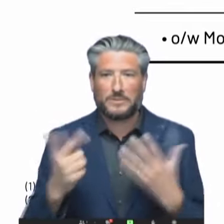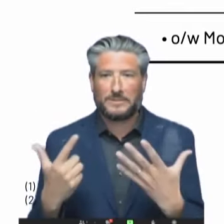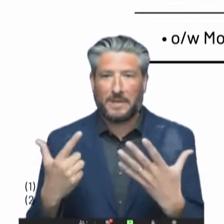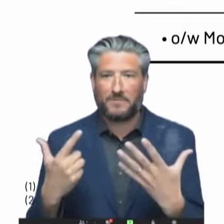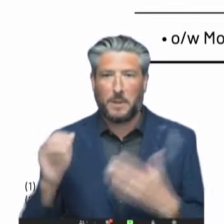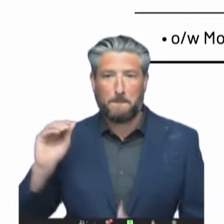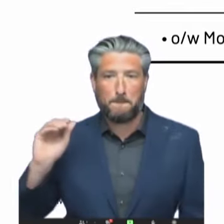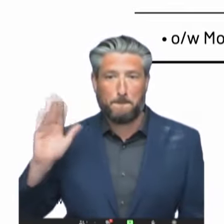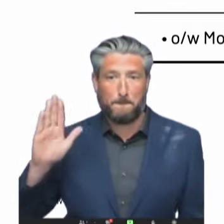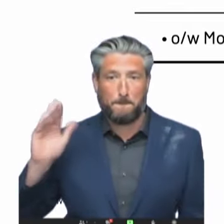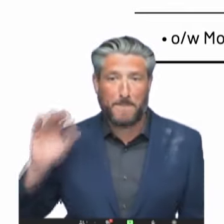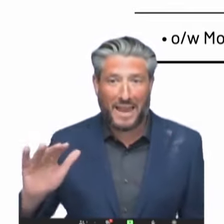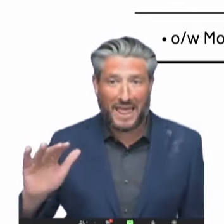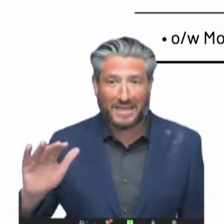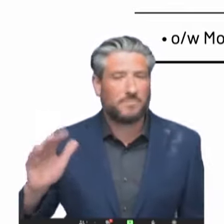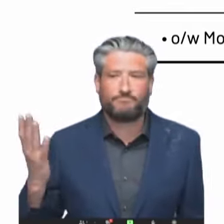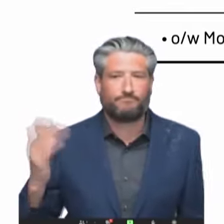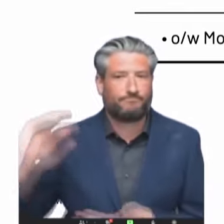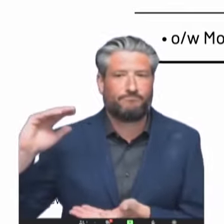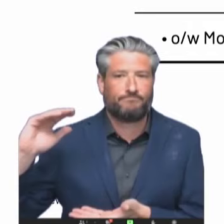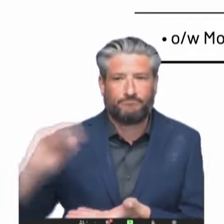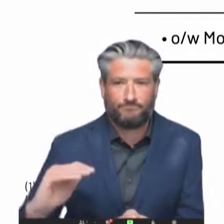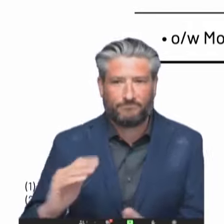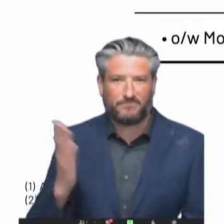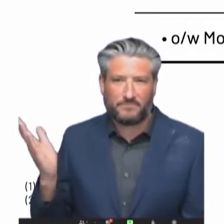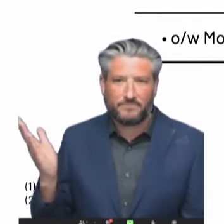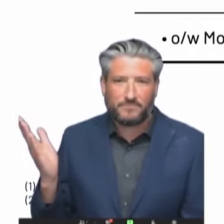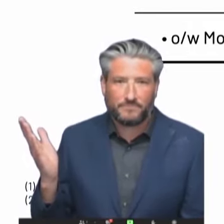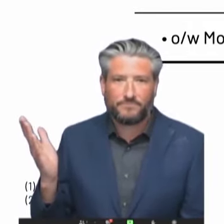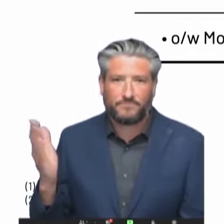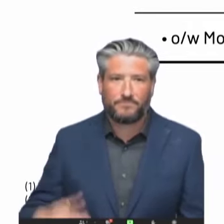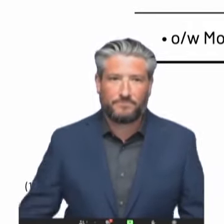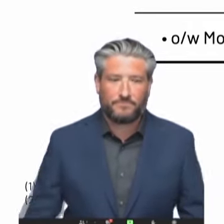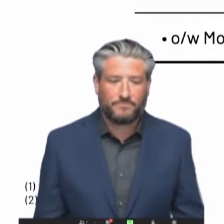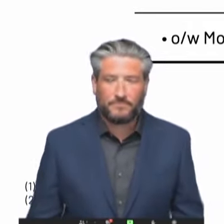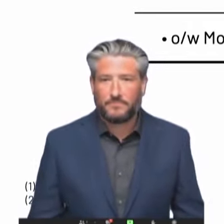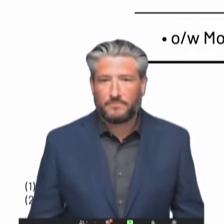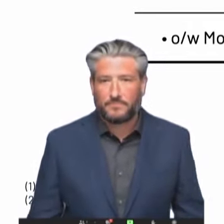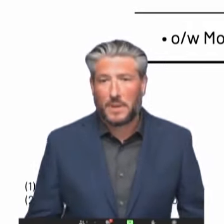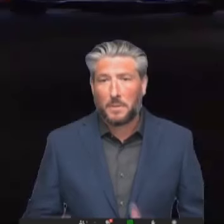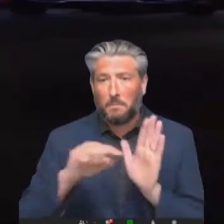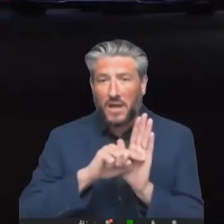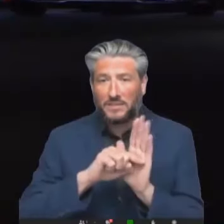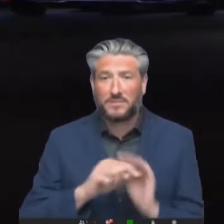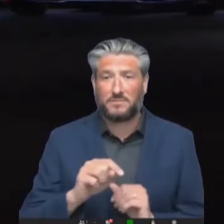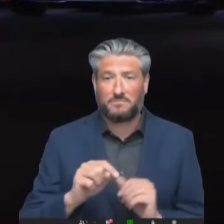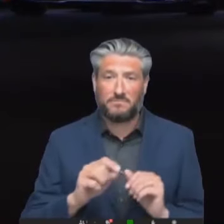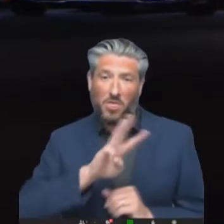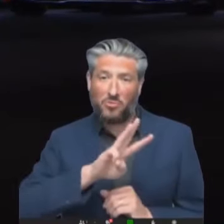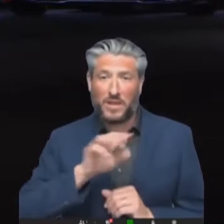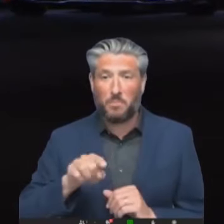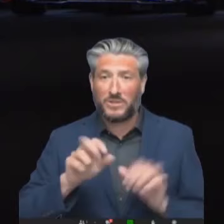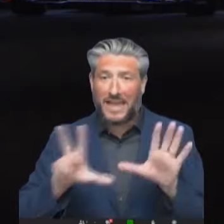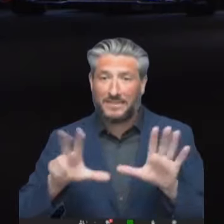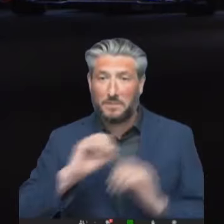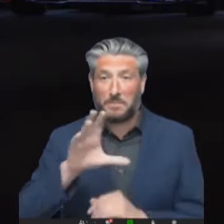plus 2.6% in 2019. This is mainly explained by lower volumes and,